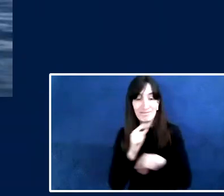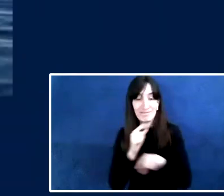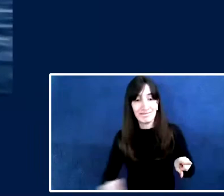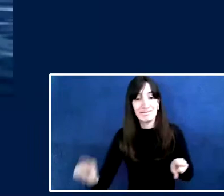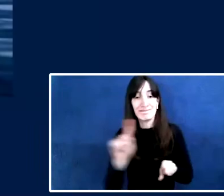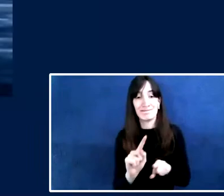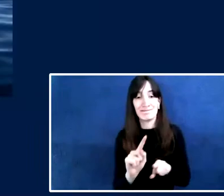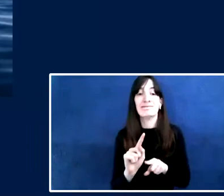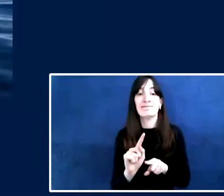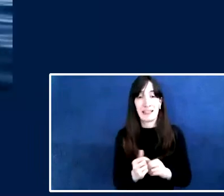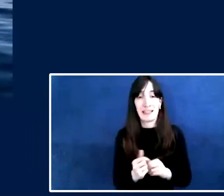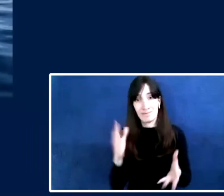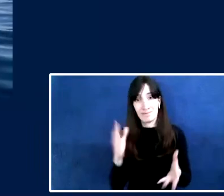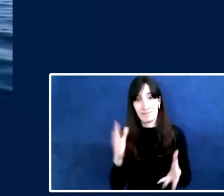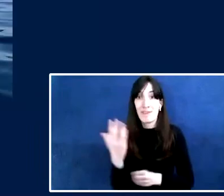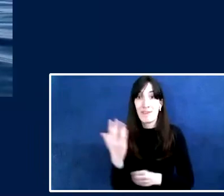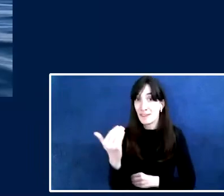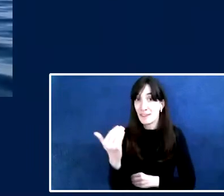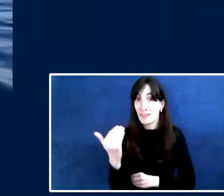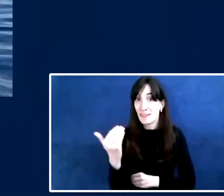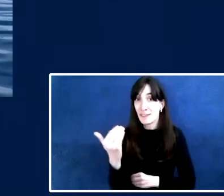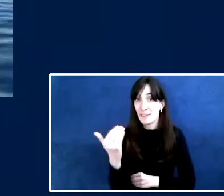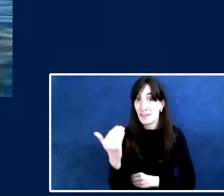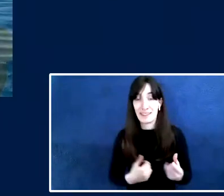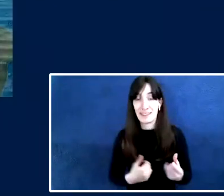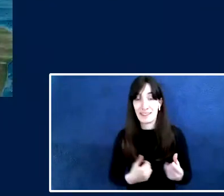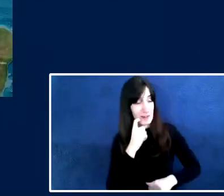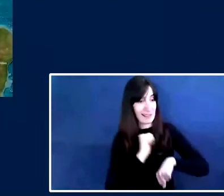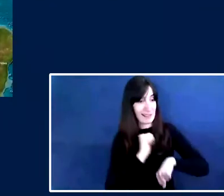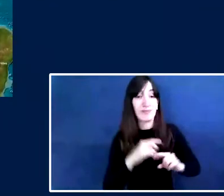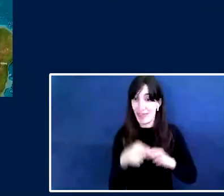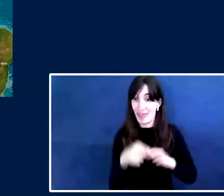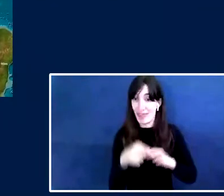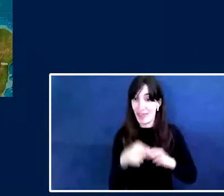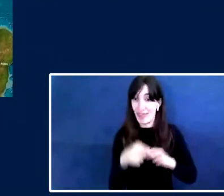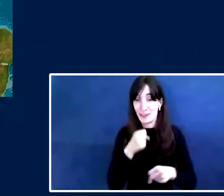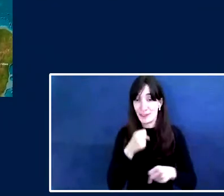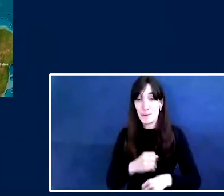designated just this year. That's awesome. I'm super excited to